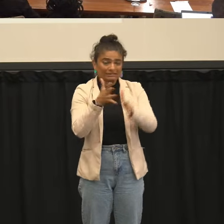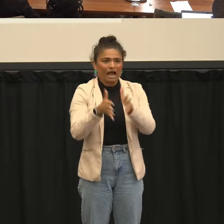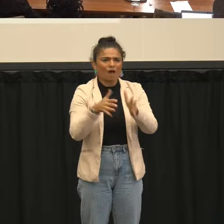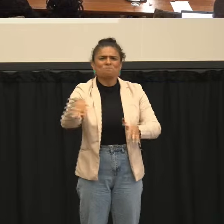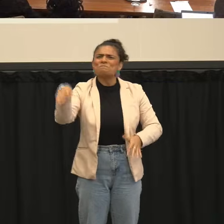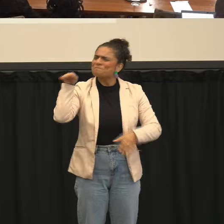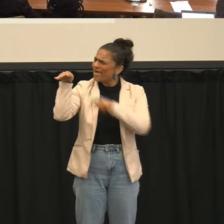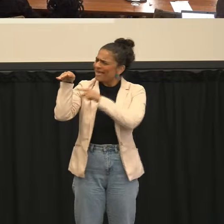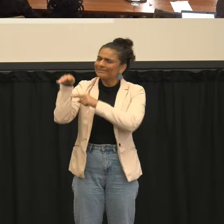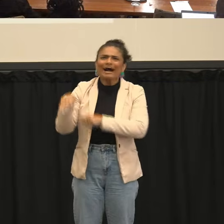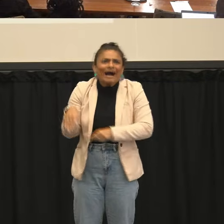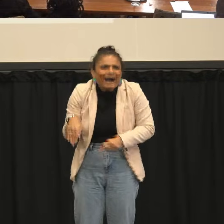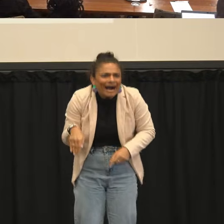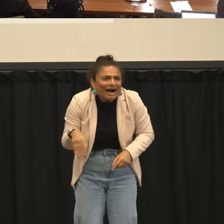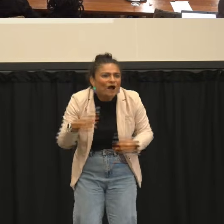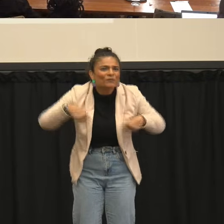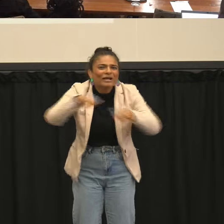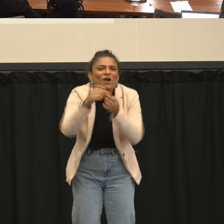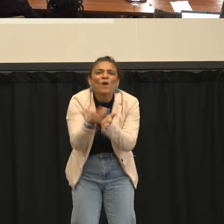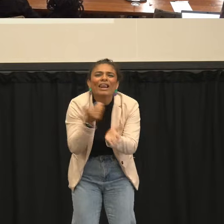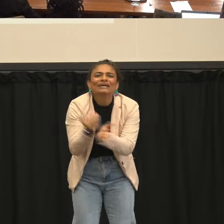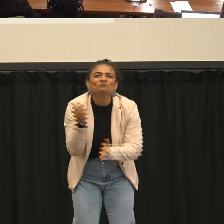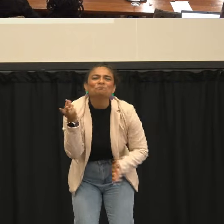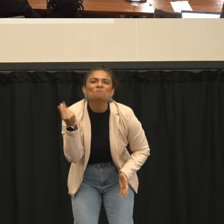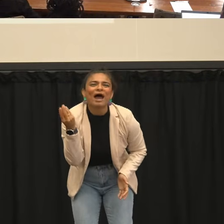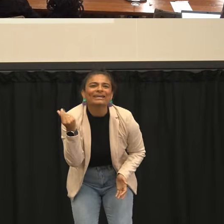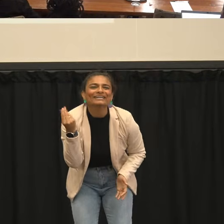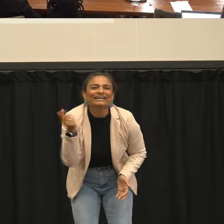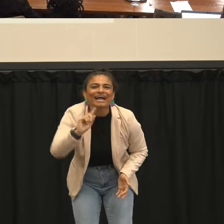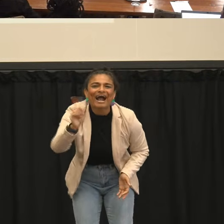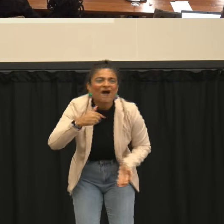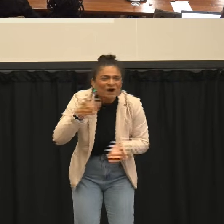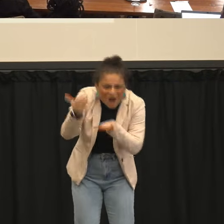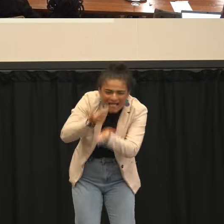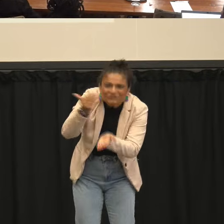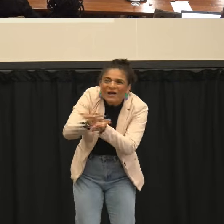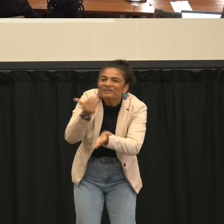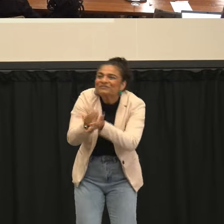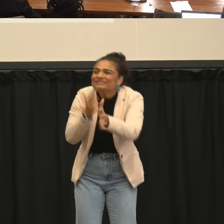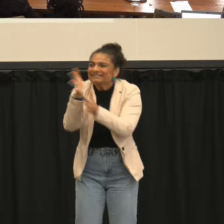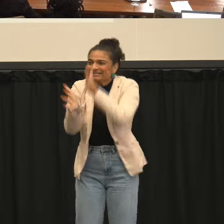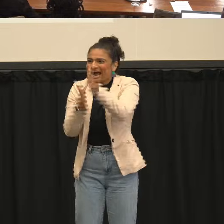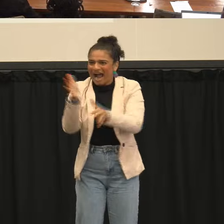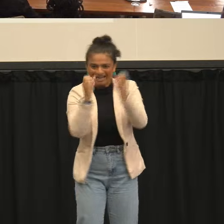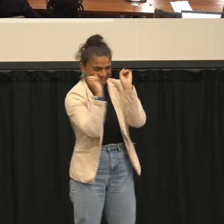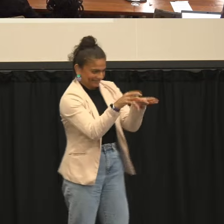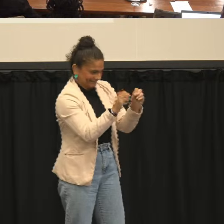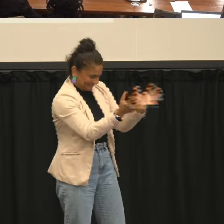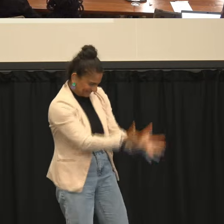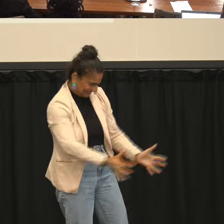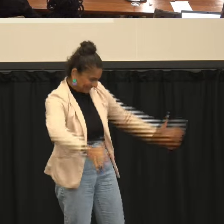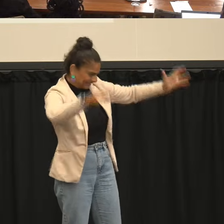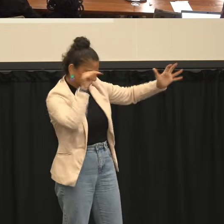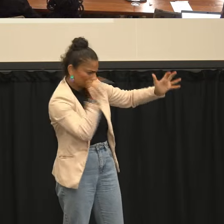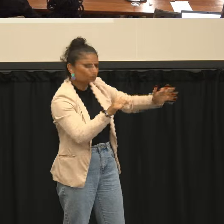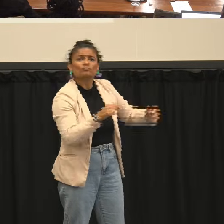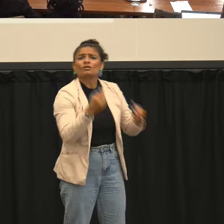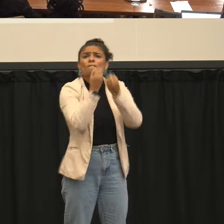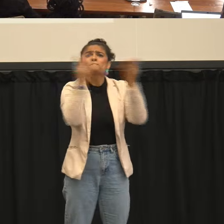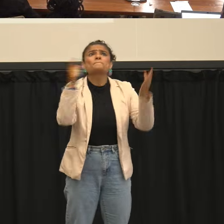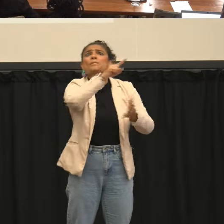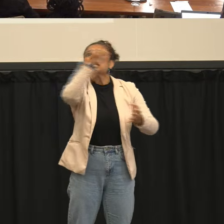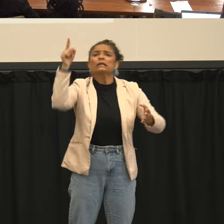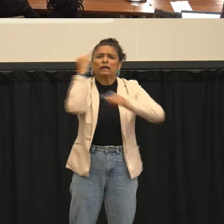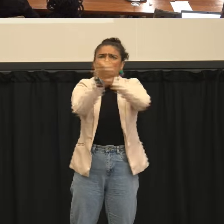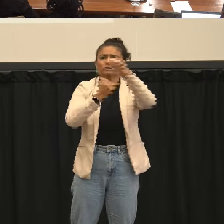So what we have seen has been quite impactful. We are also trying to, like we collect